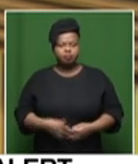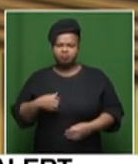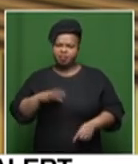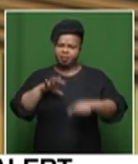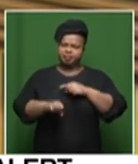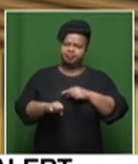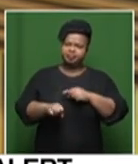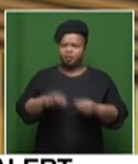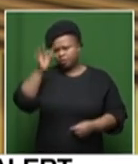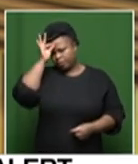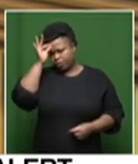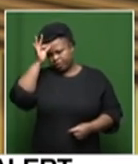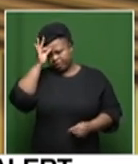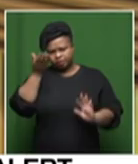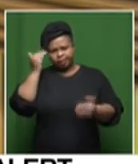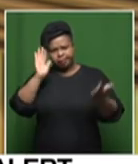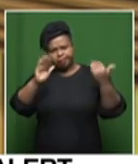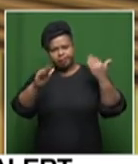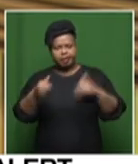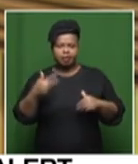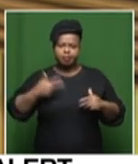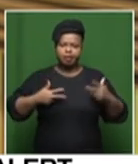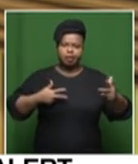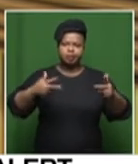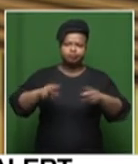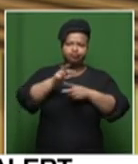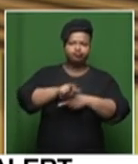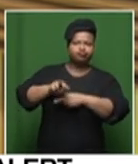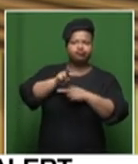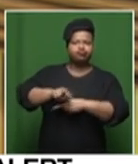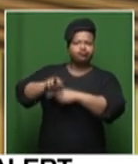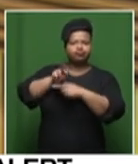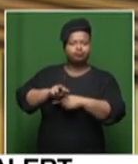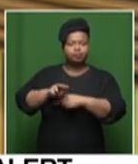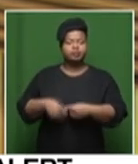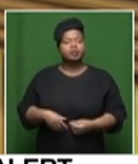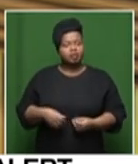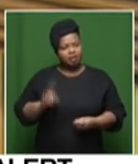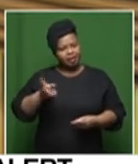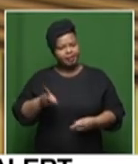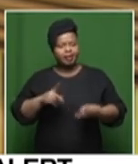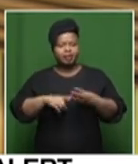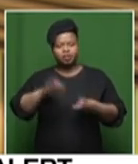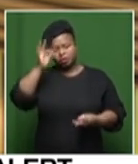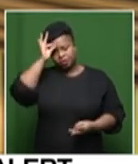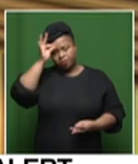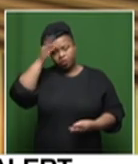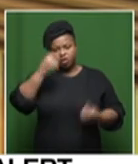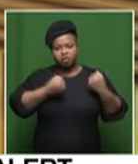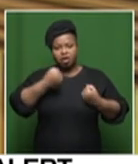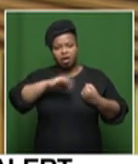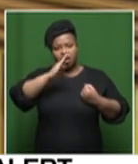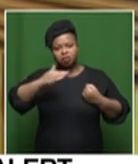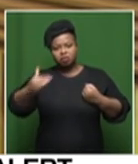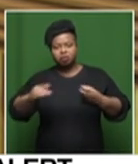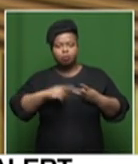found a number of Metro Police cars just guarding Luthuli House. There were also a number of police vans,